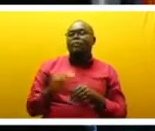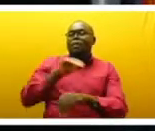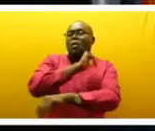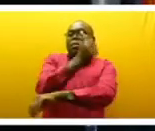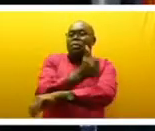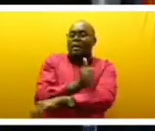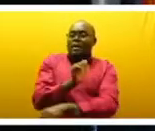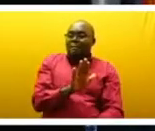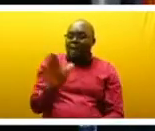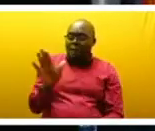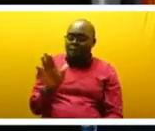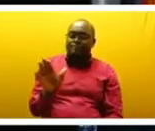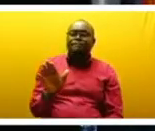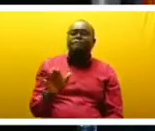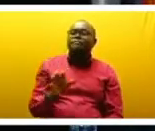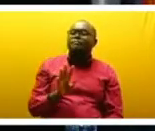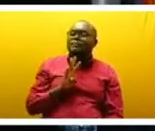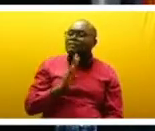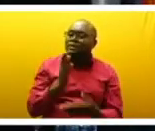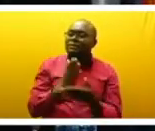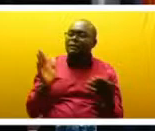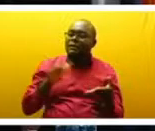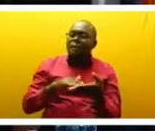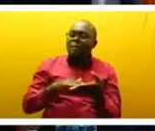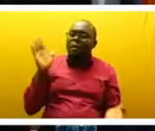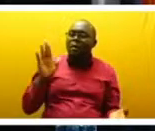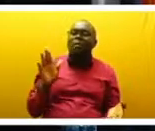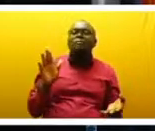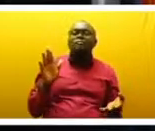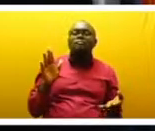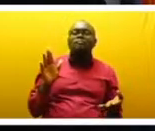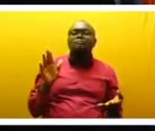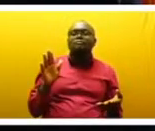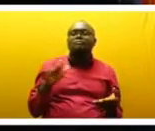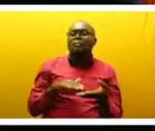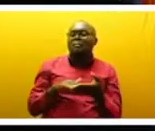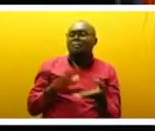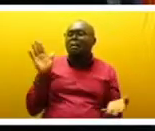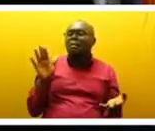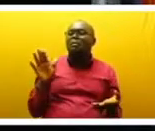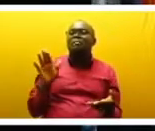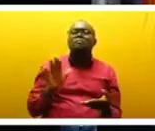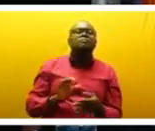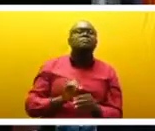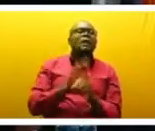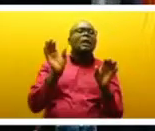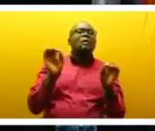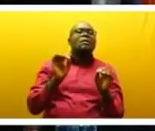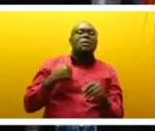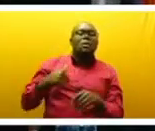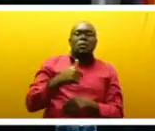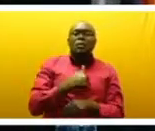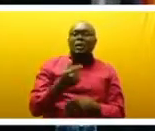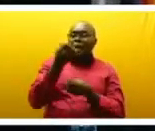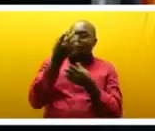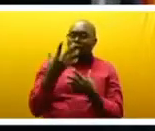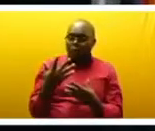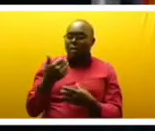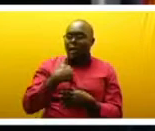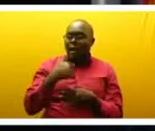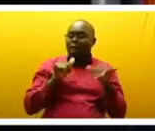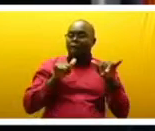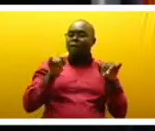And it speaks to something a bit more nefarious, if I may use that word. We have just been told here today that we had